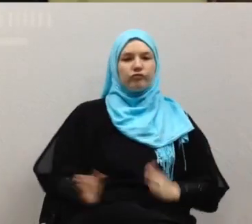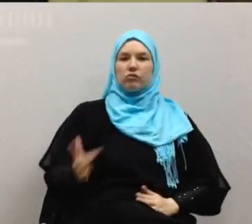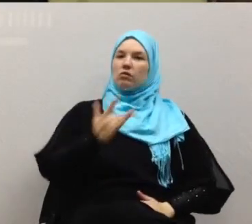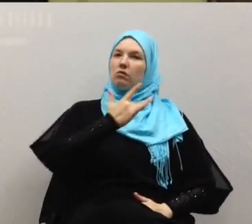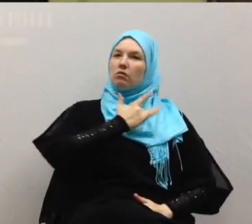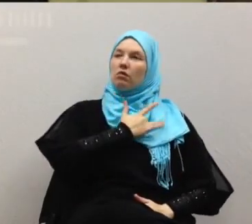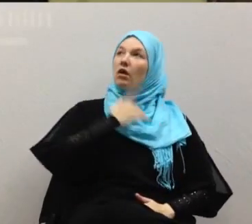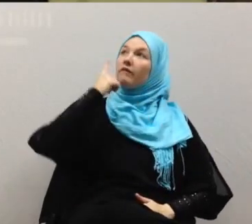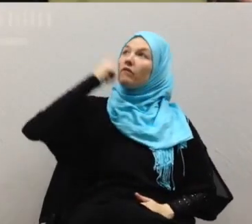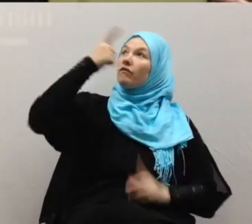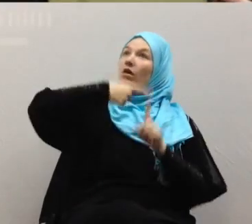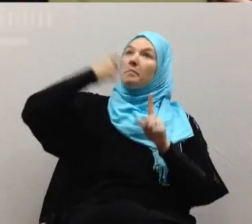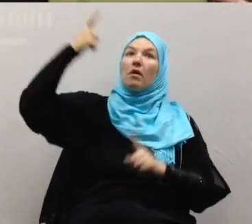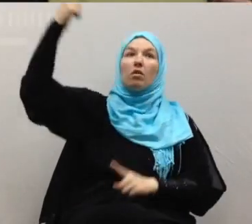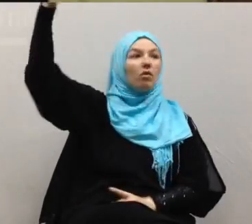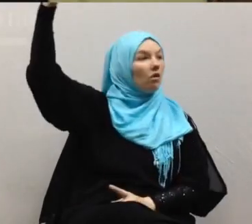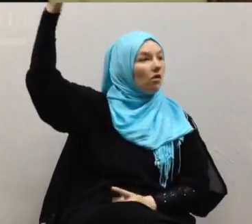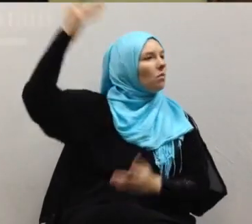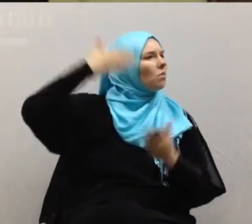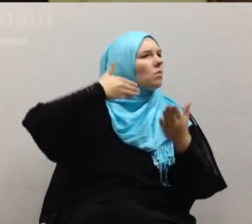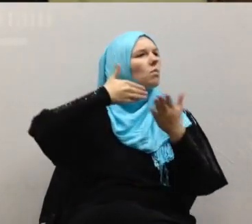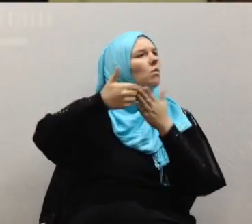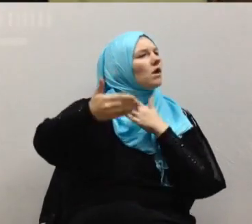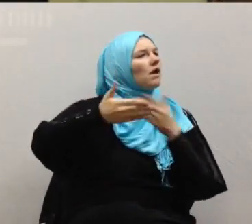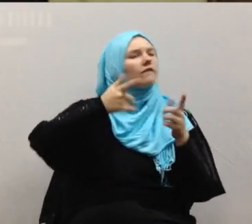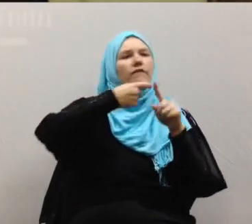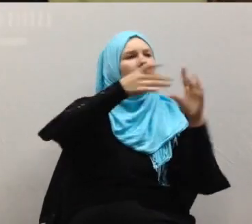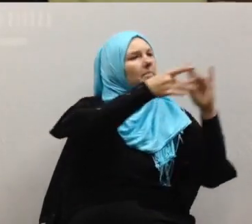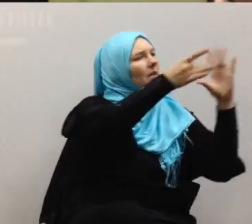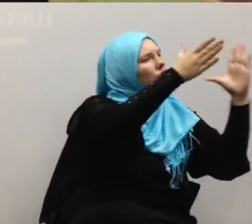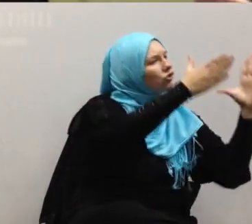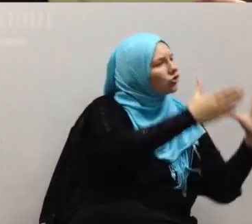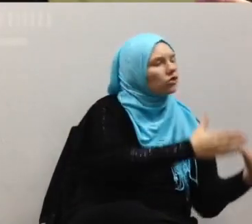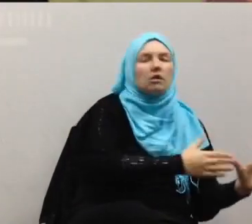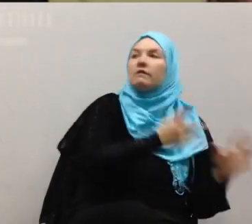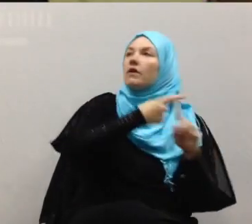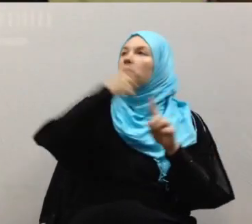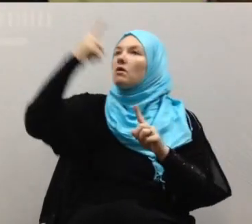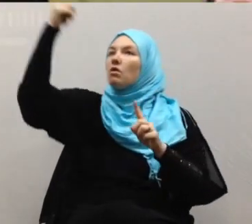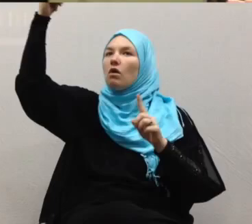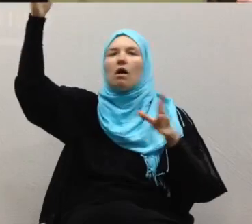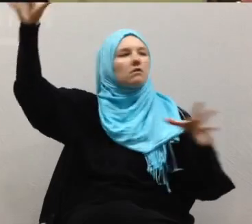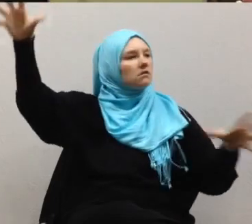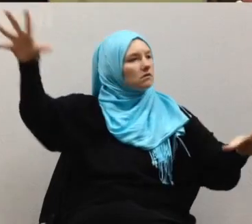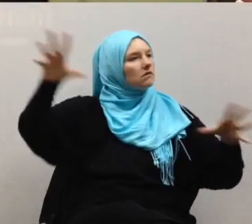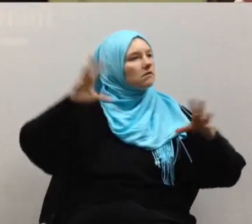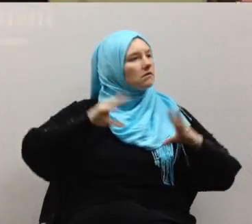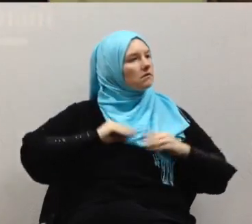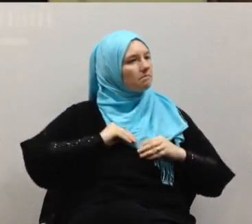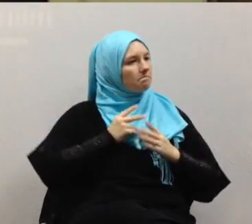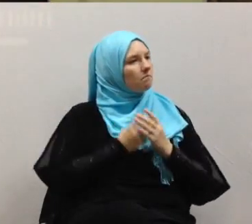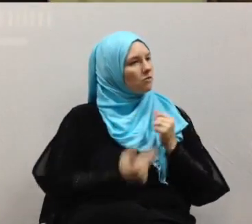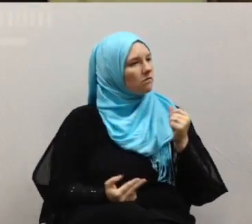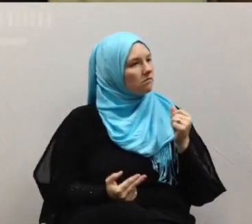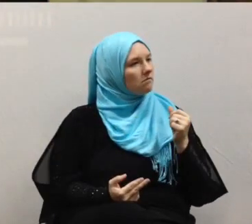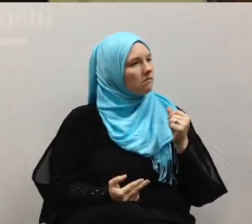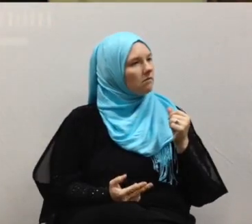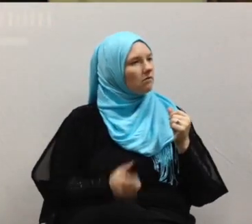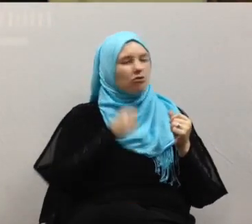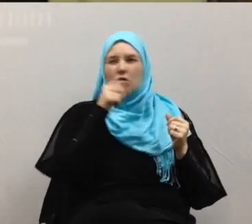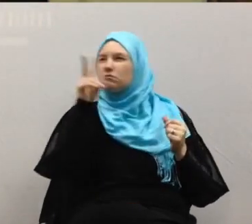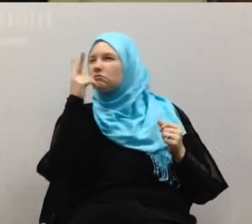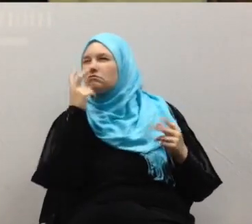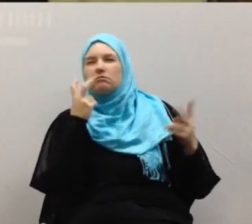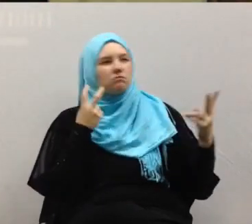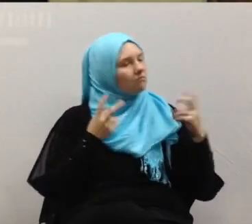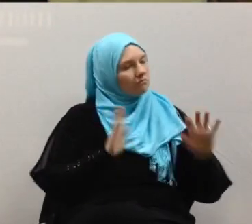whatever comes from the Messenger, and to do exactly that. Nothing less, nothing more. Just do what Allah